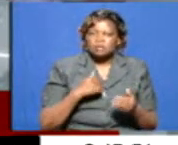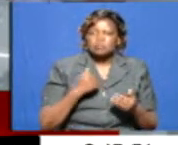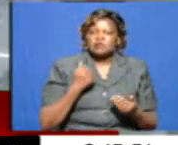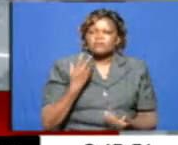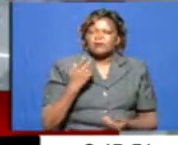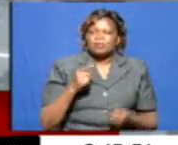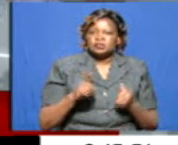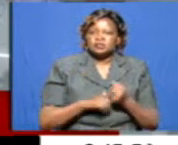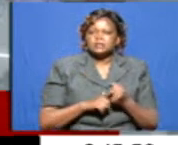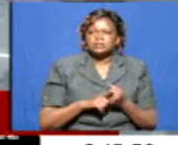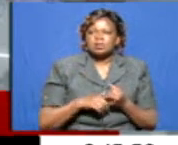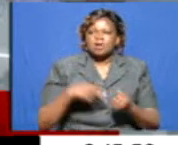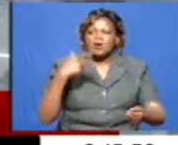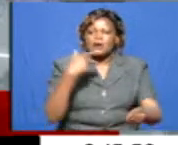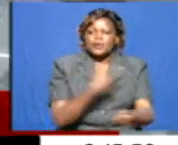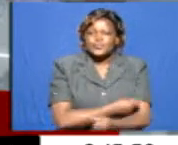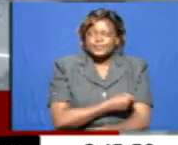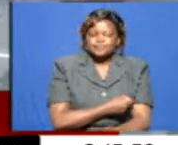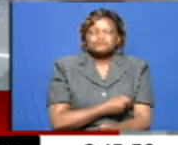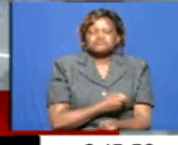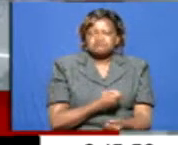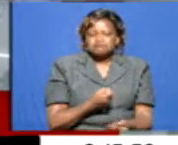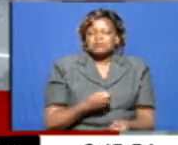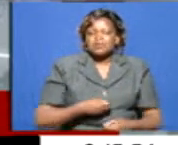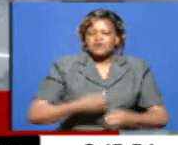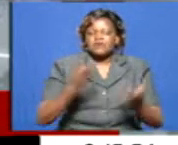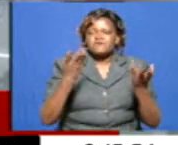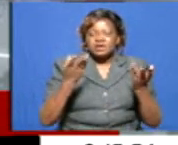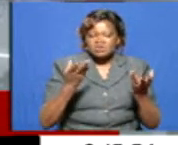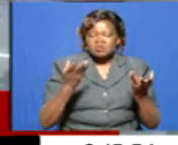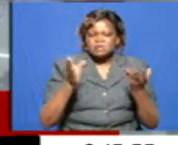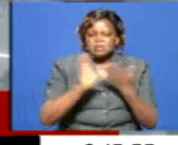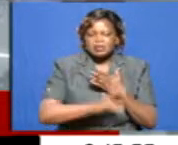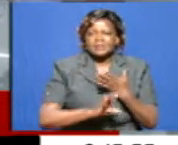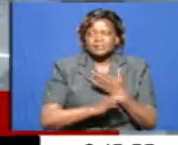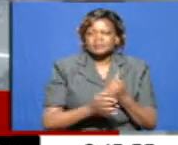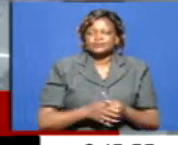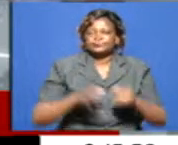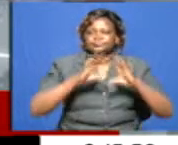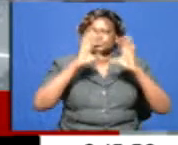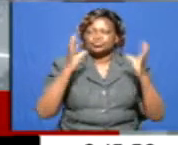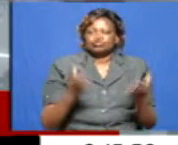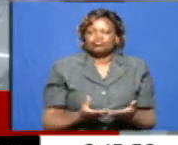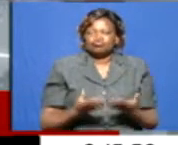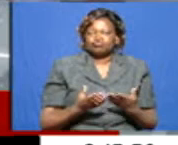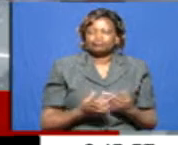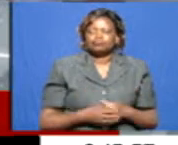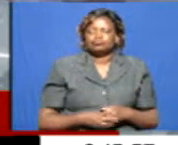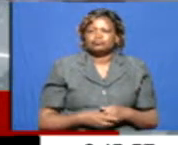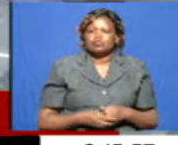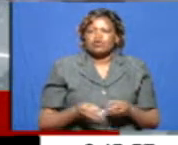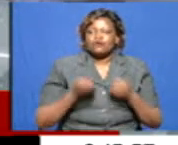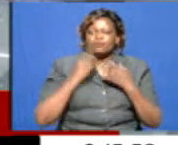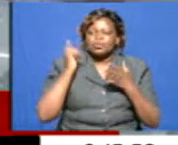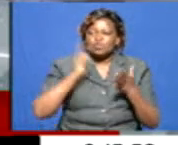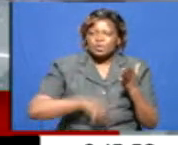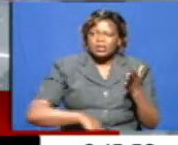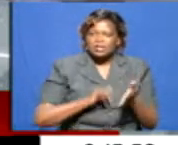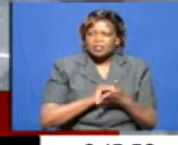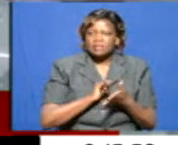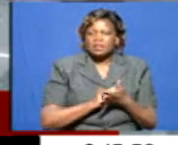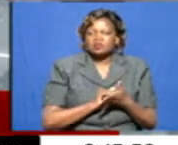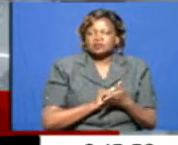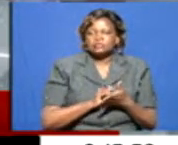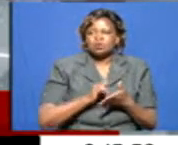million vaccines have been administered across the country. Globally, data from Johns Hopkins University shows that more